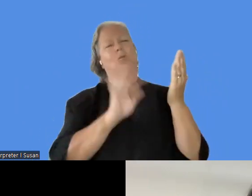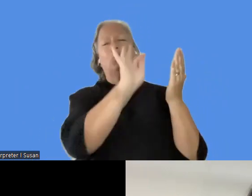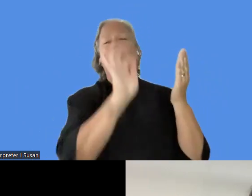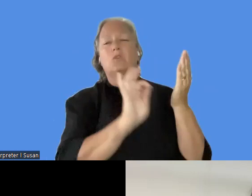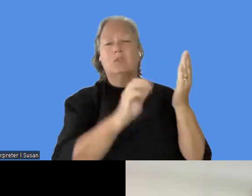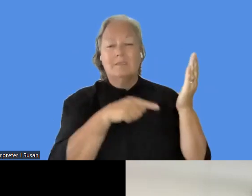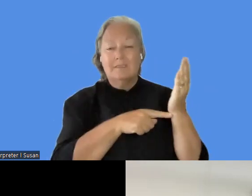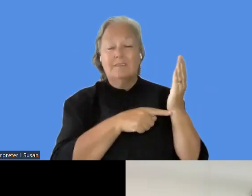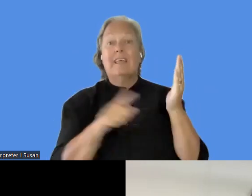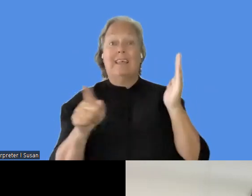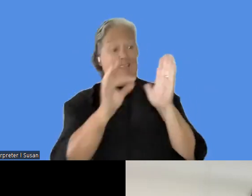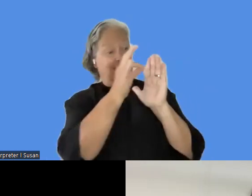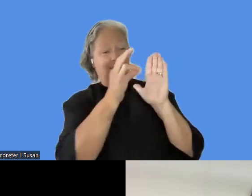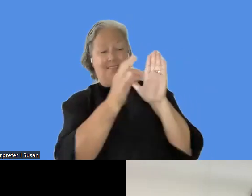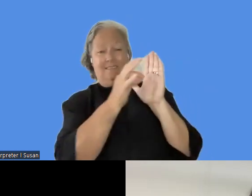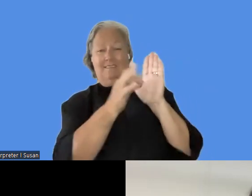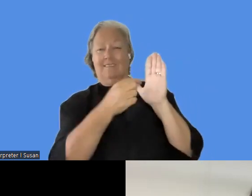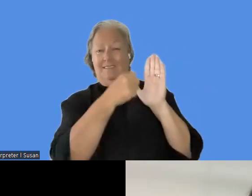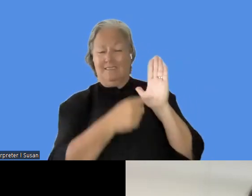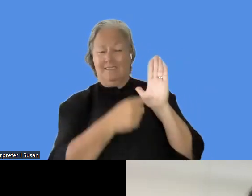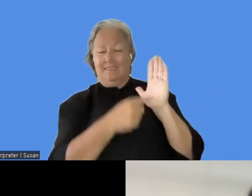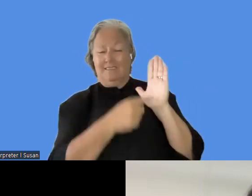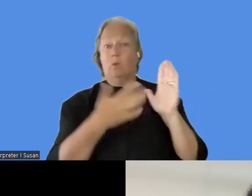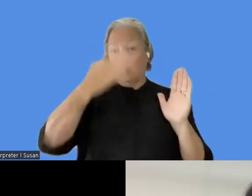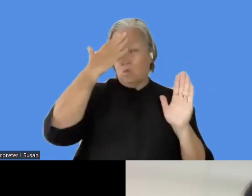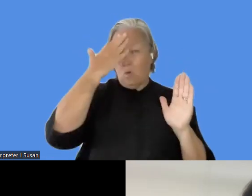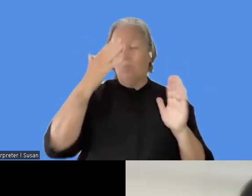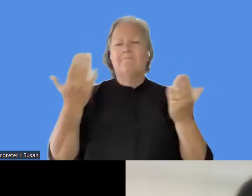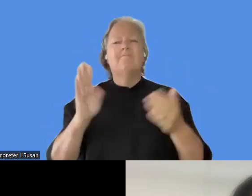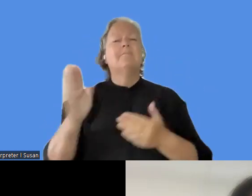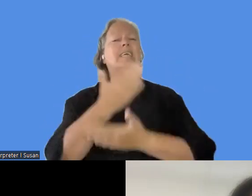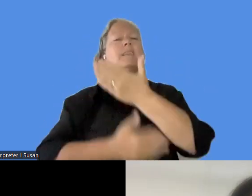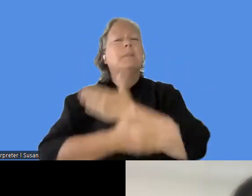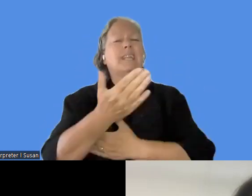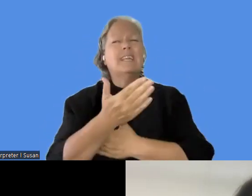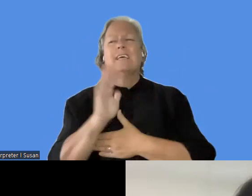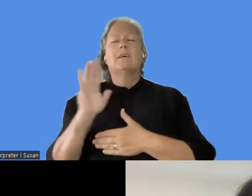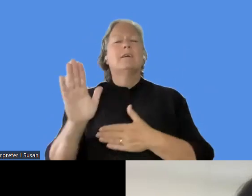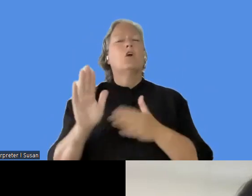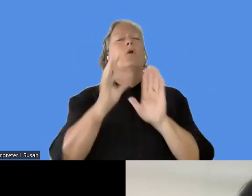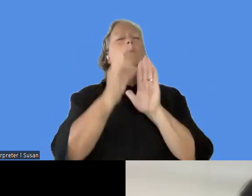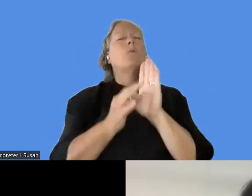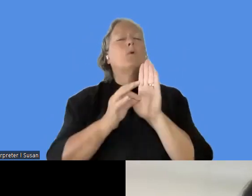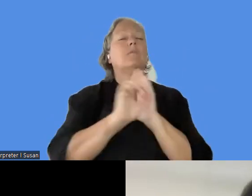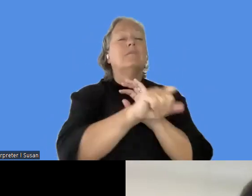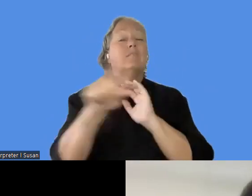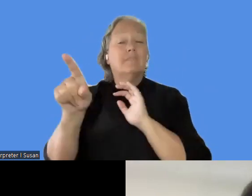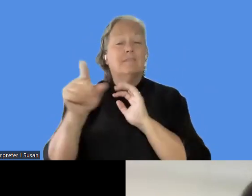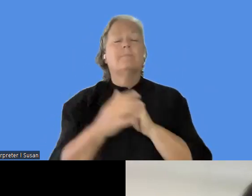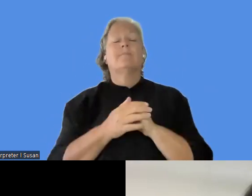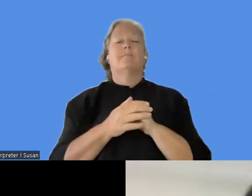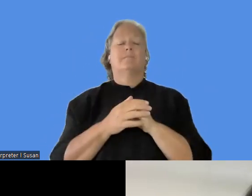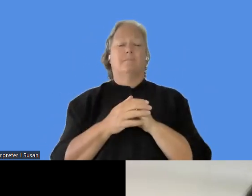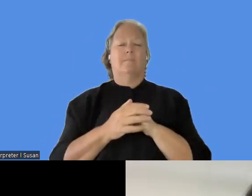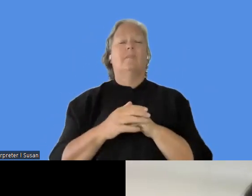mainly the prevalence of disability in different policy areas. In the Arab region, 19 out of